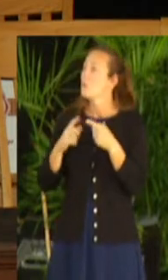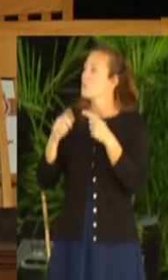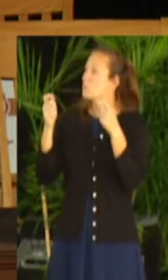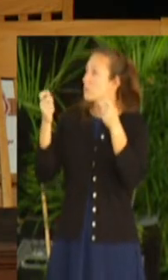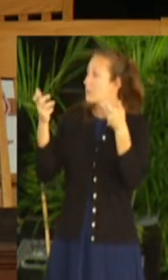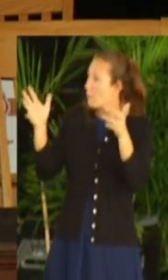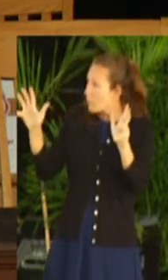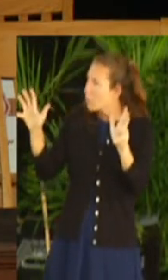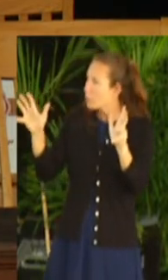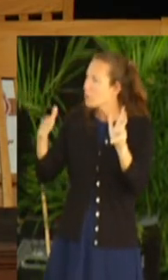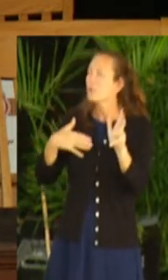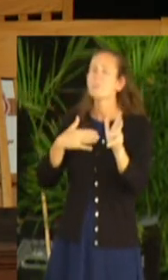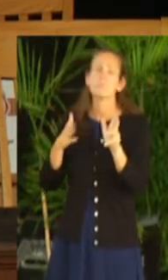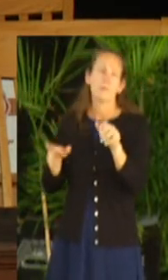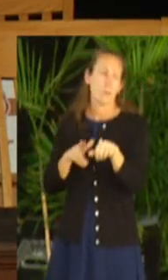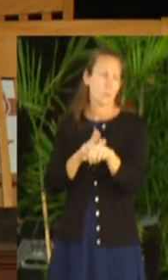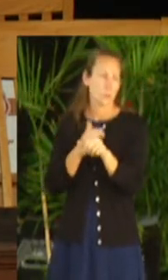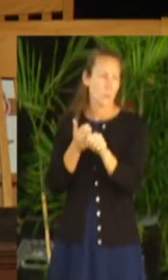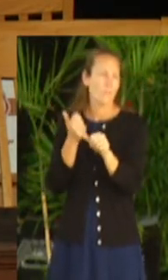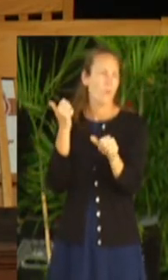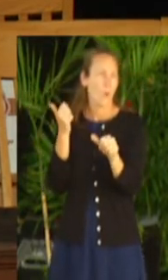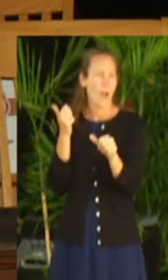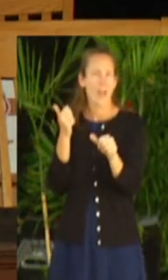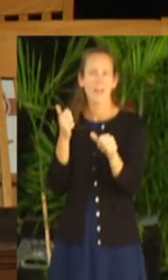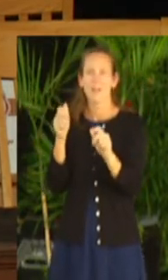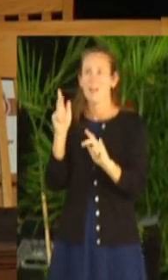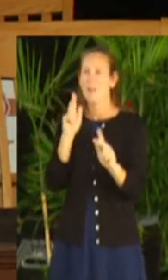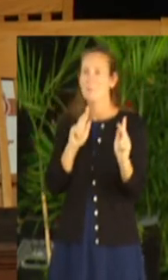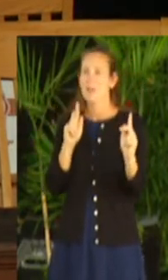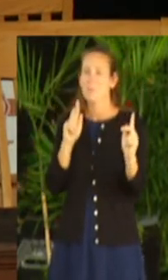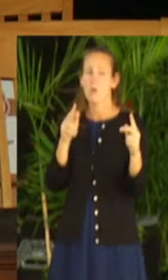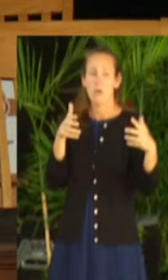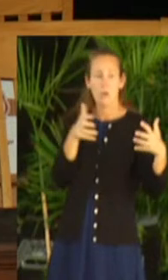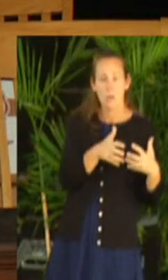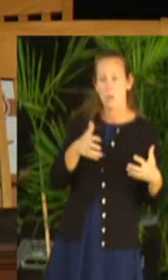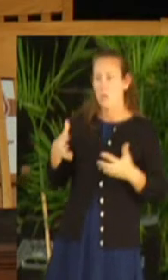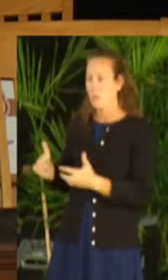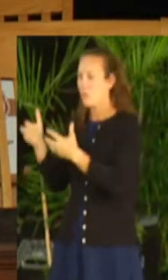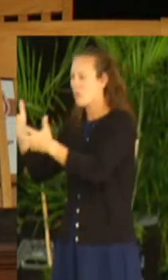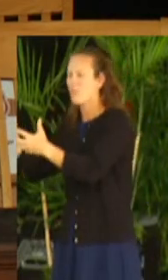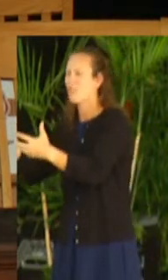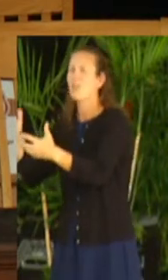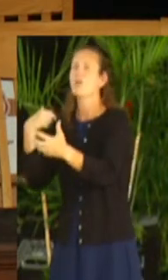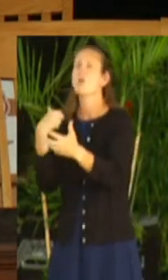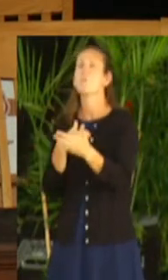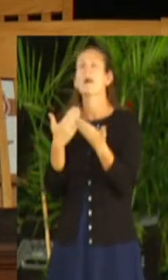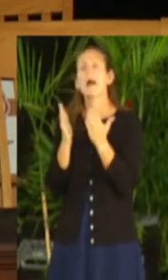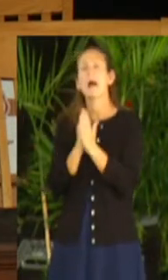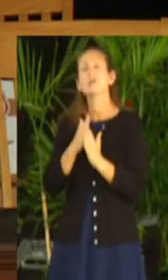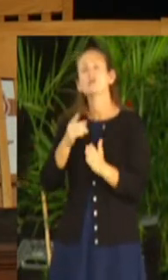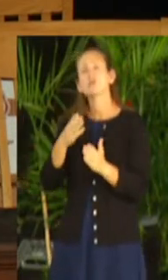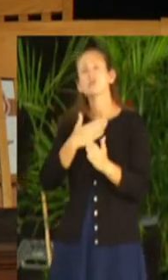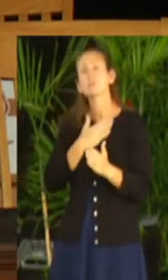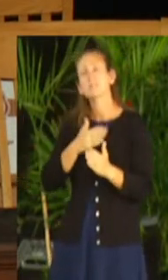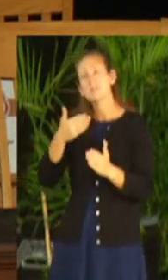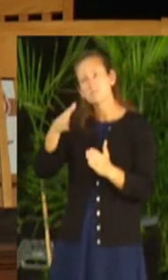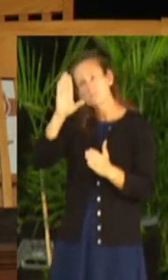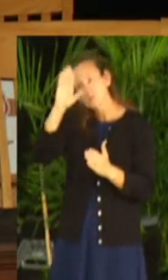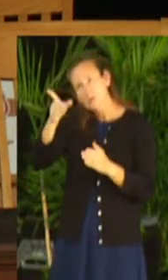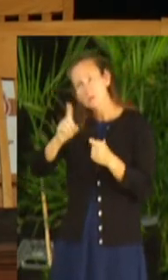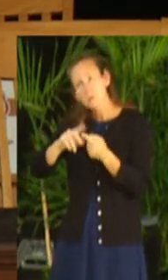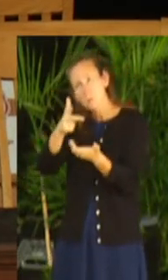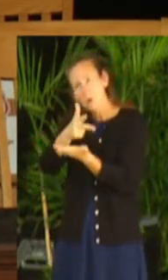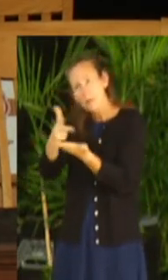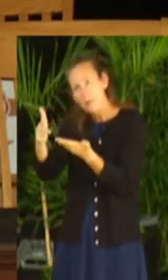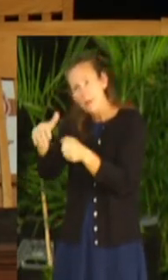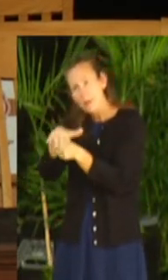over, of course, to avoid excessive kind of clustering, we just ask that people move, right, relatively quickly to the parking lot. Nevertheless, it